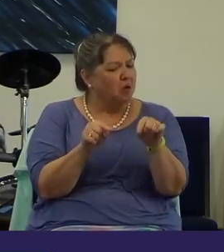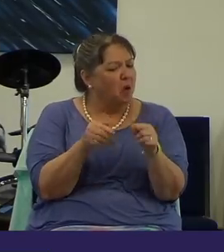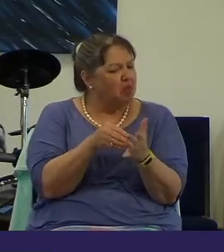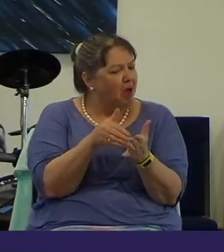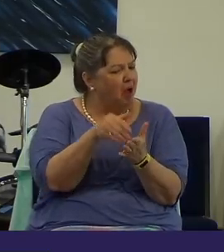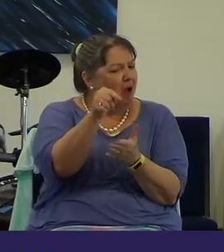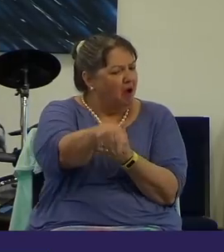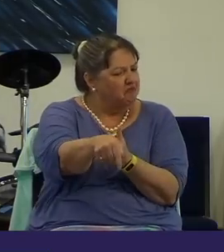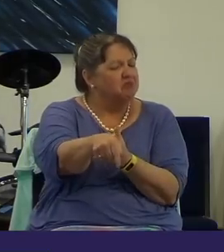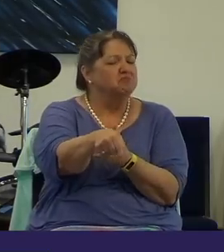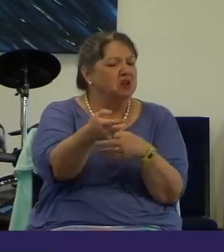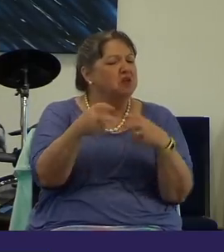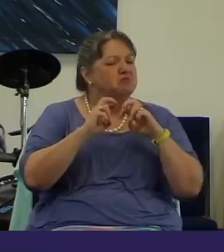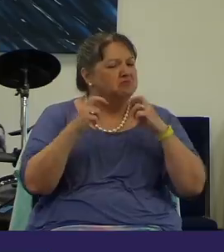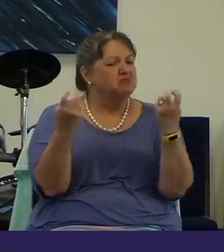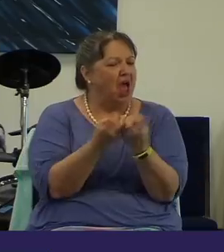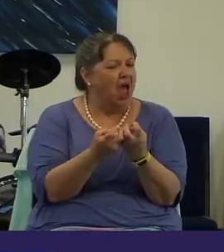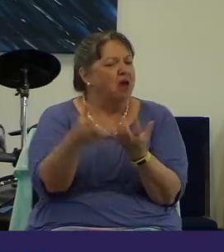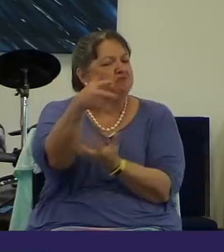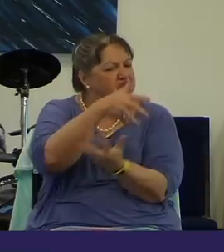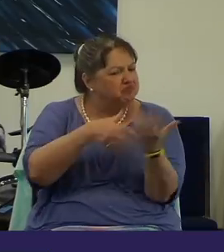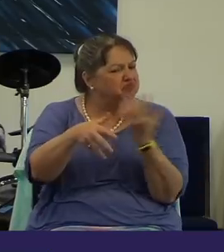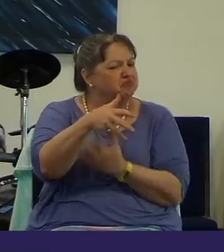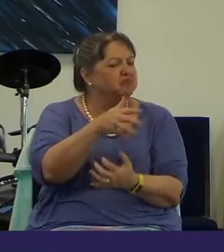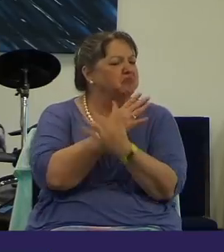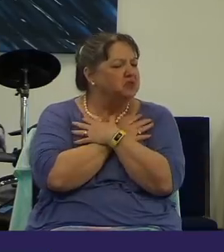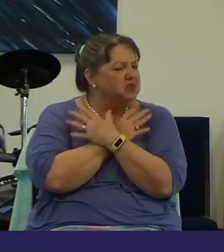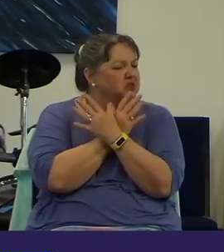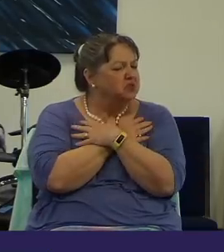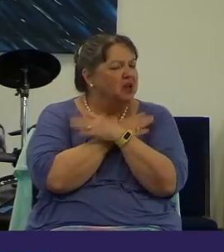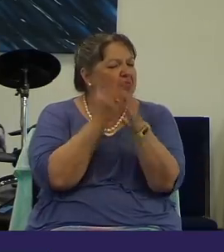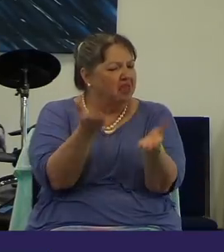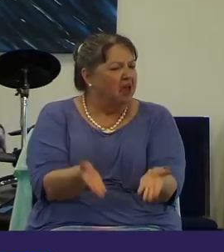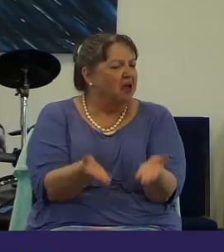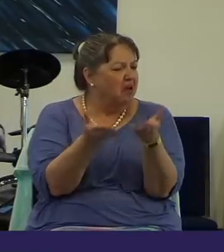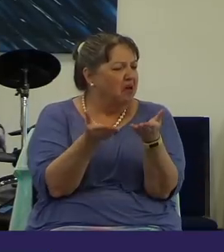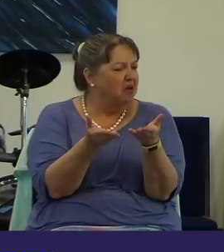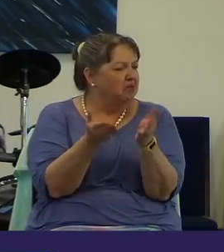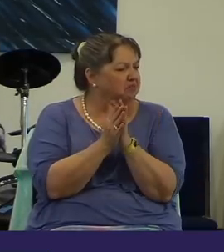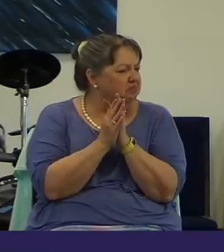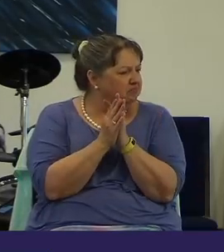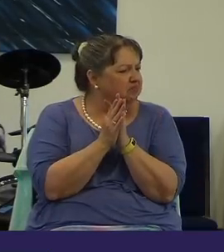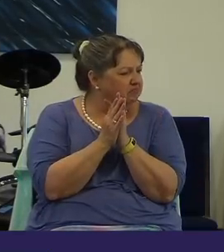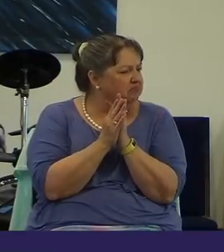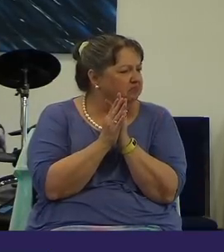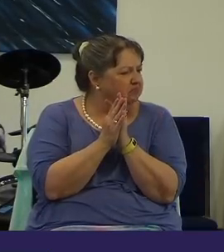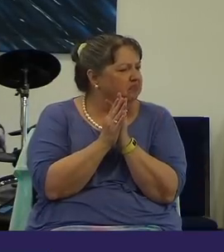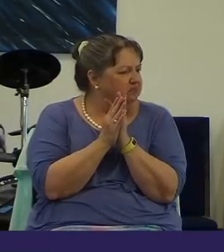and he fellowshiped with them and he took time to rest and they took time to pray together.